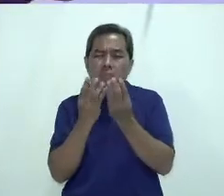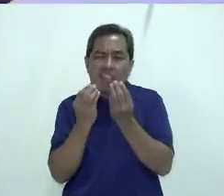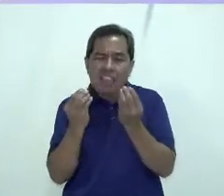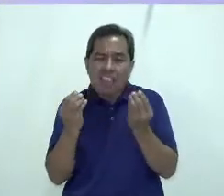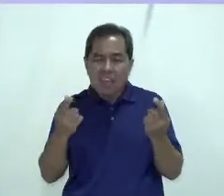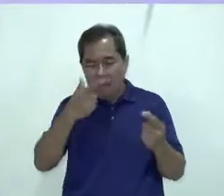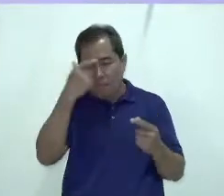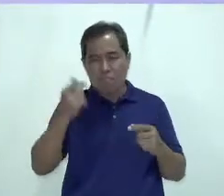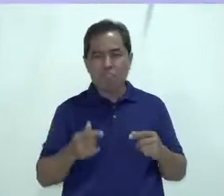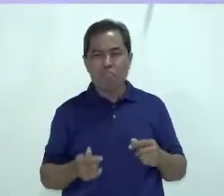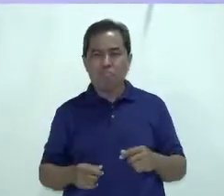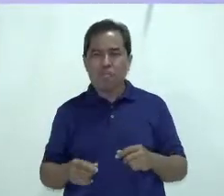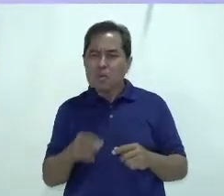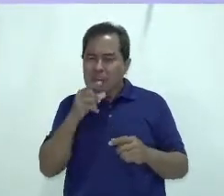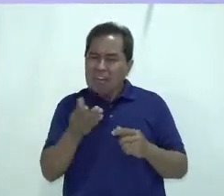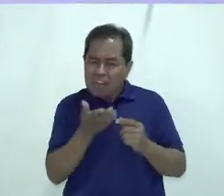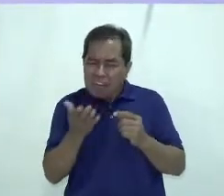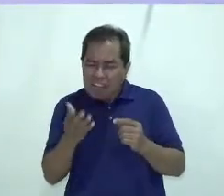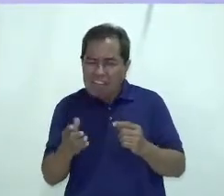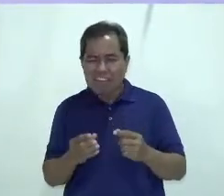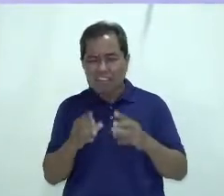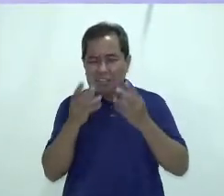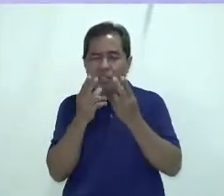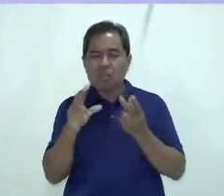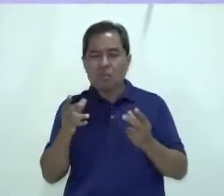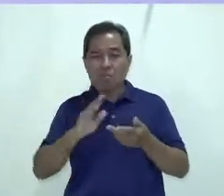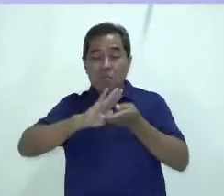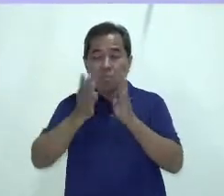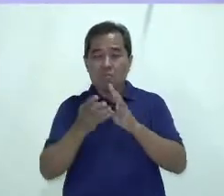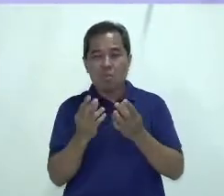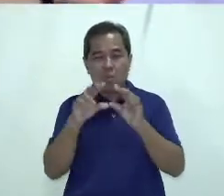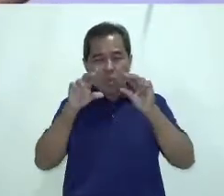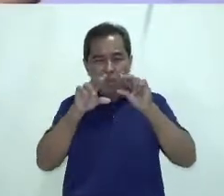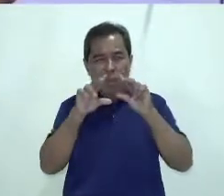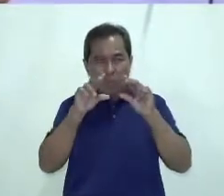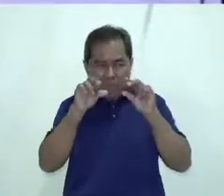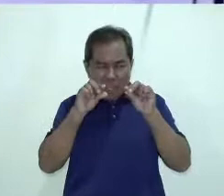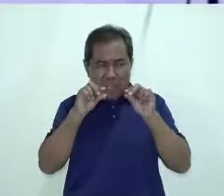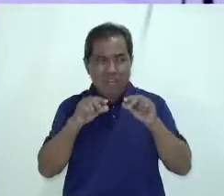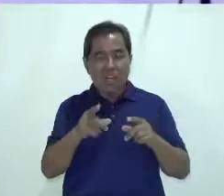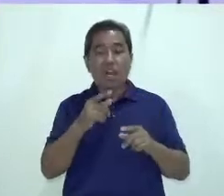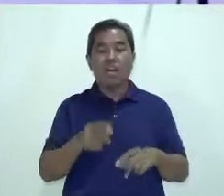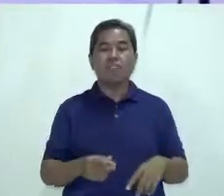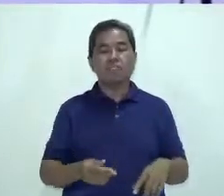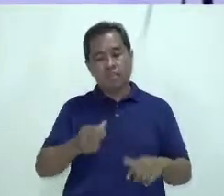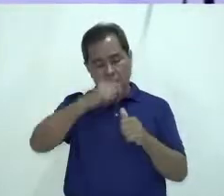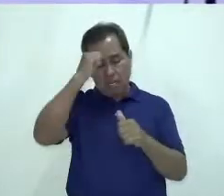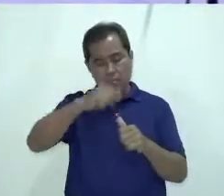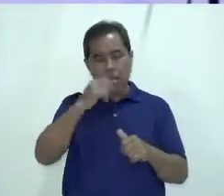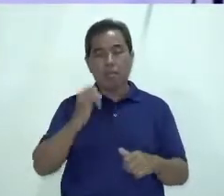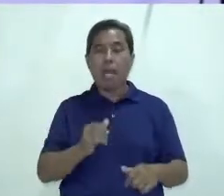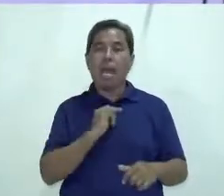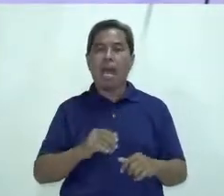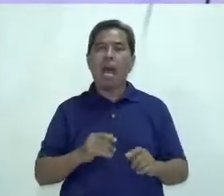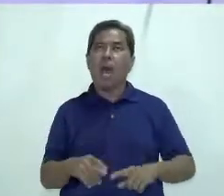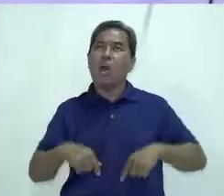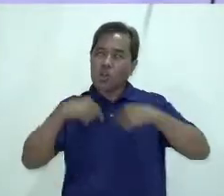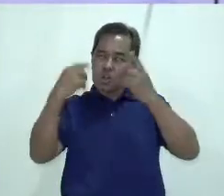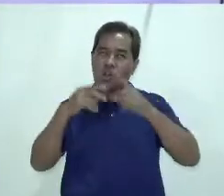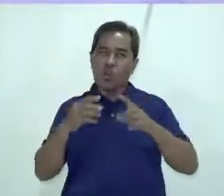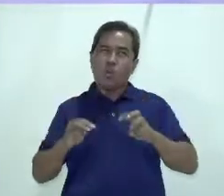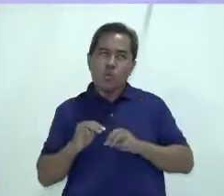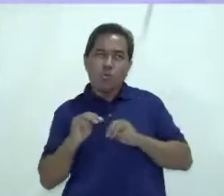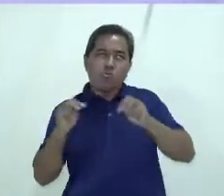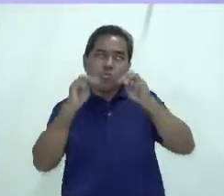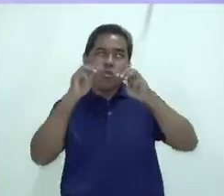tiny and small. I remember the time when I climbed on top of a mountain. I was 16 years old, climbed on top of